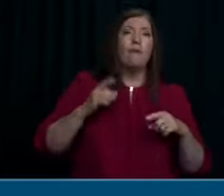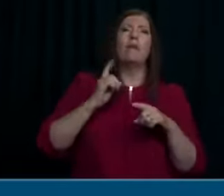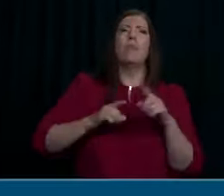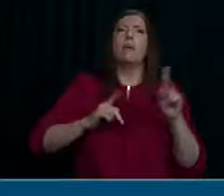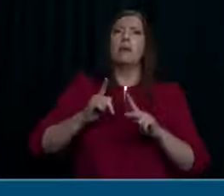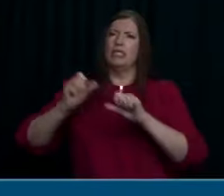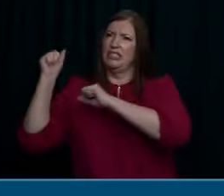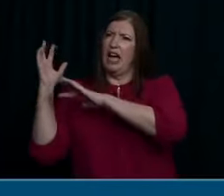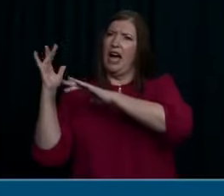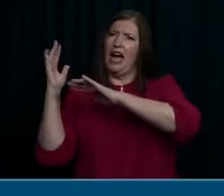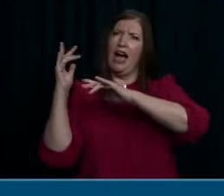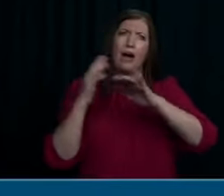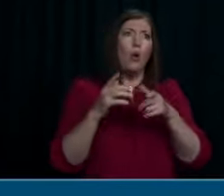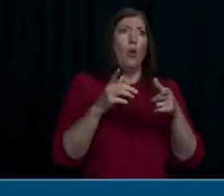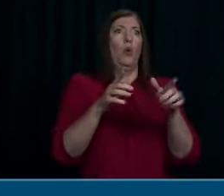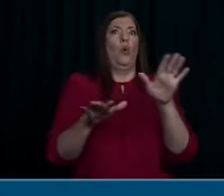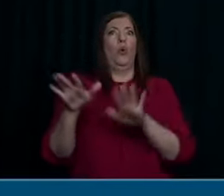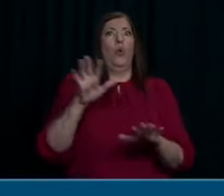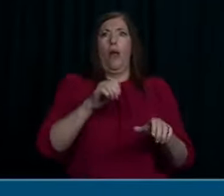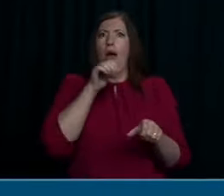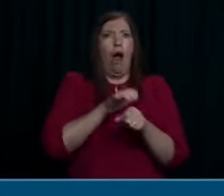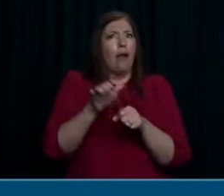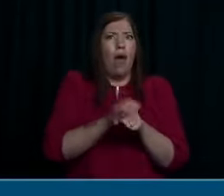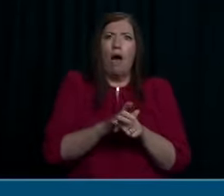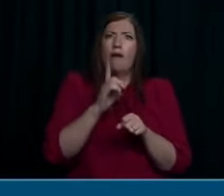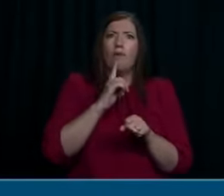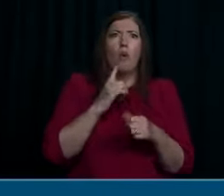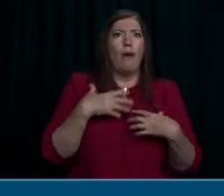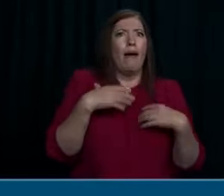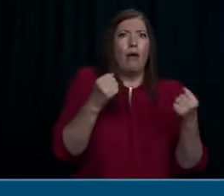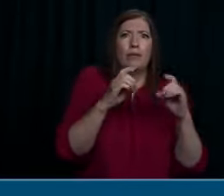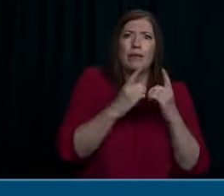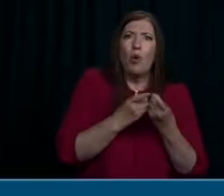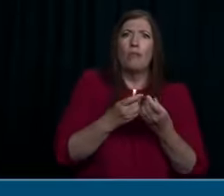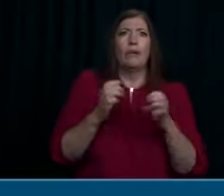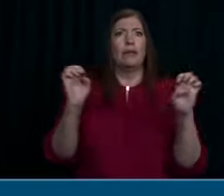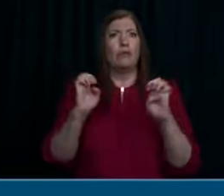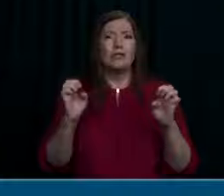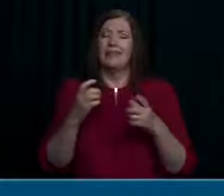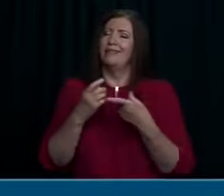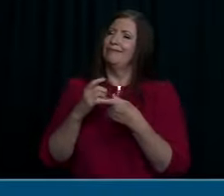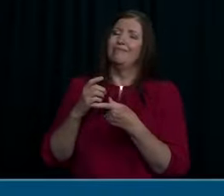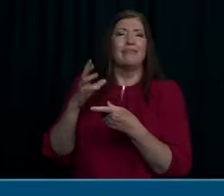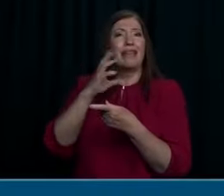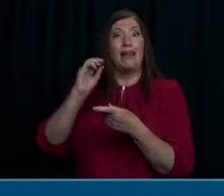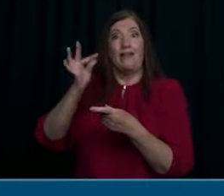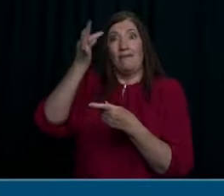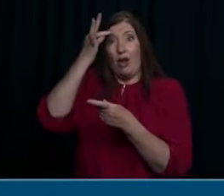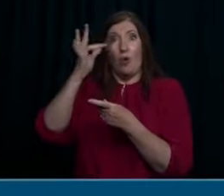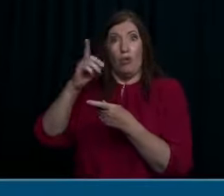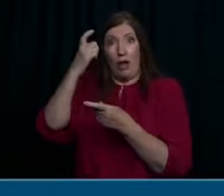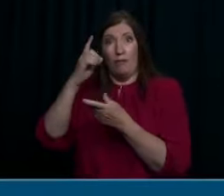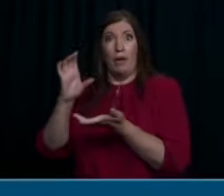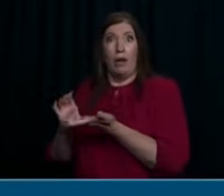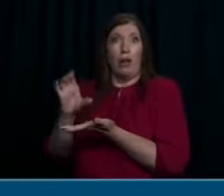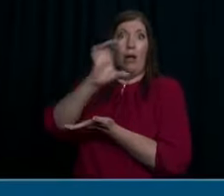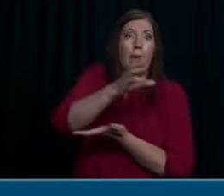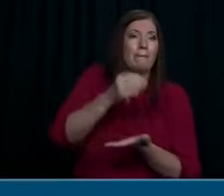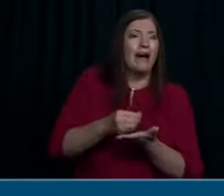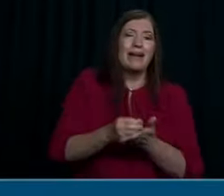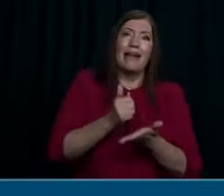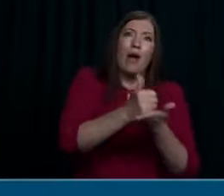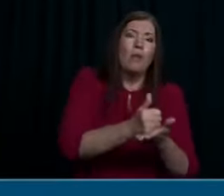that we're throwing into that system, okay? I've seen this with the health department, and it's federally subsidized. So the health departments get so overwhelmed, they actually